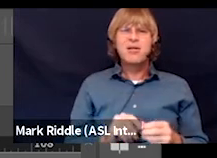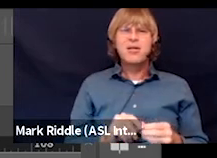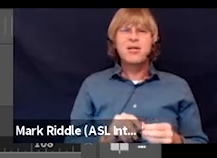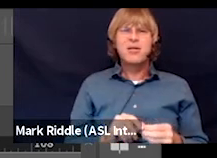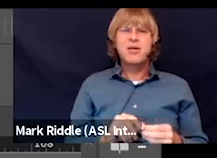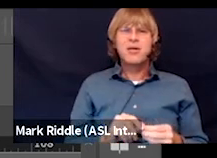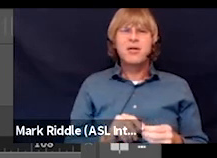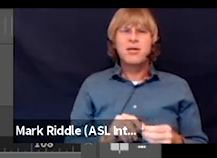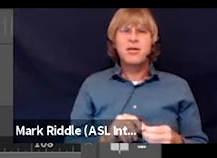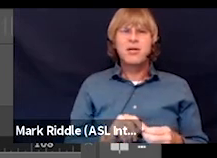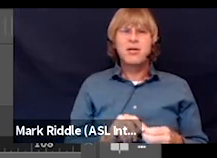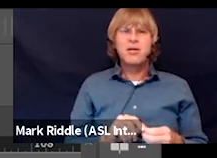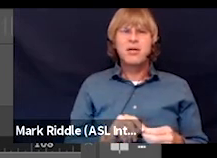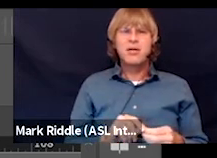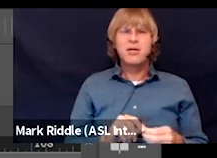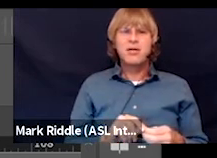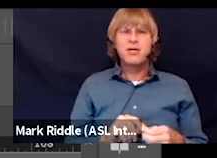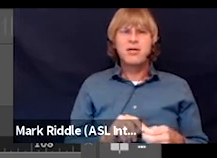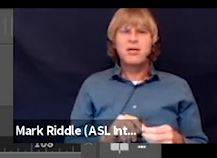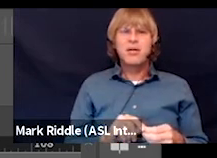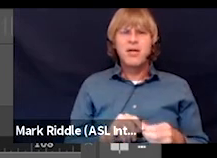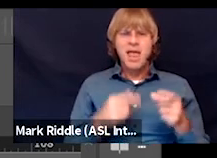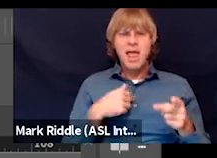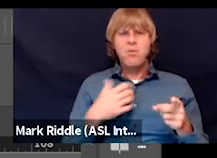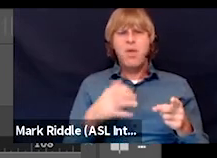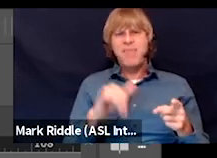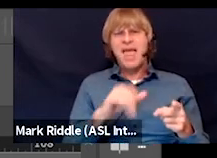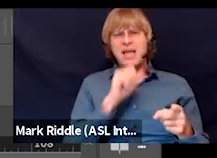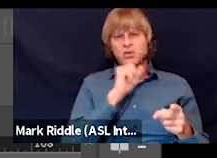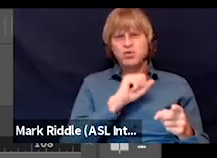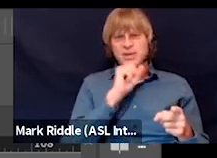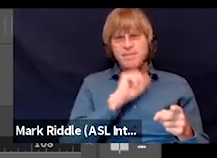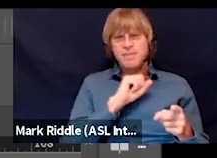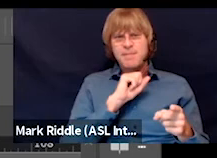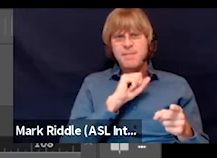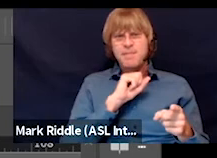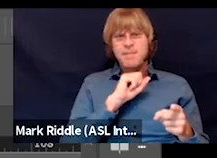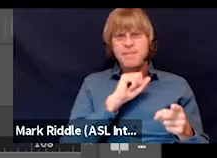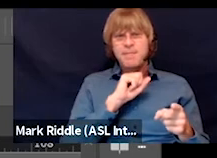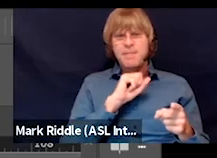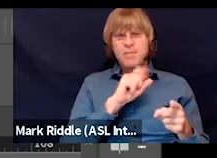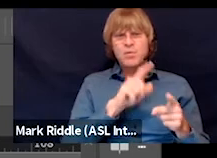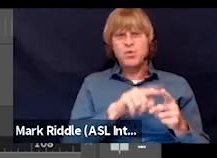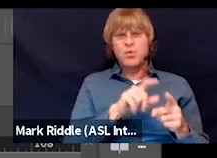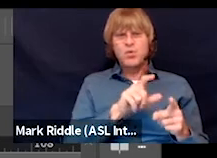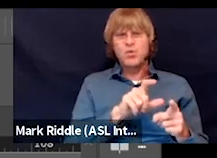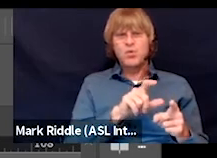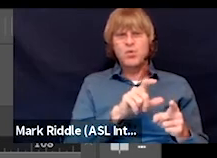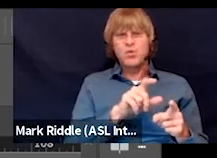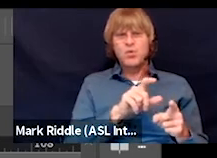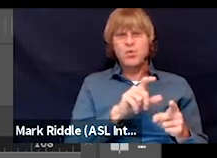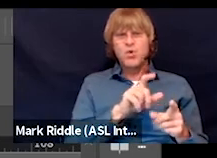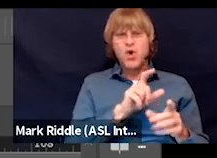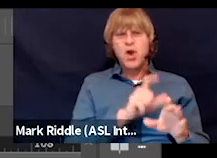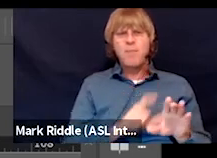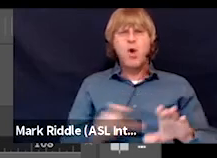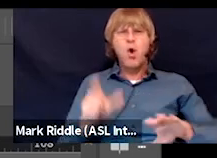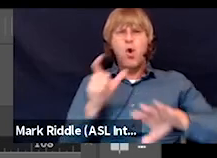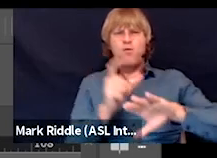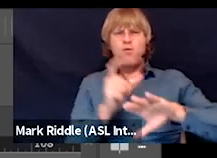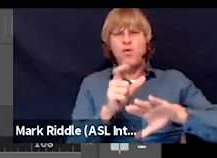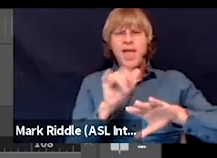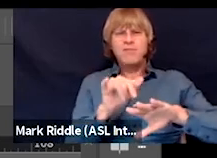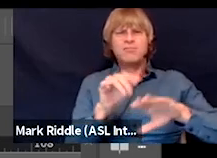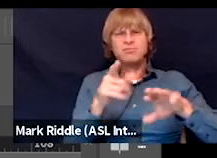here's an example of, I want this ice cream to come over this recipe